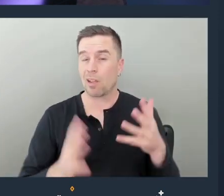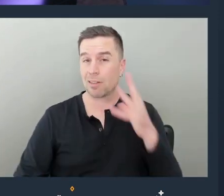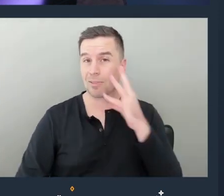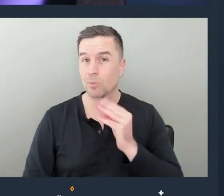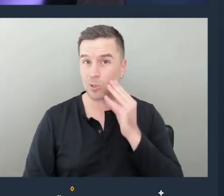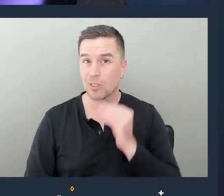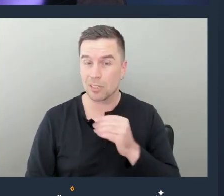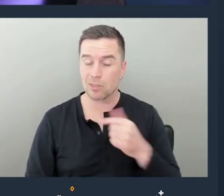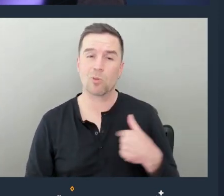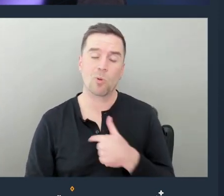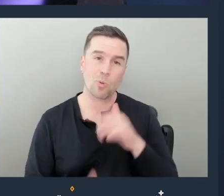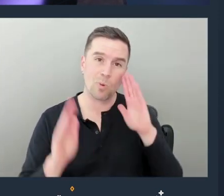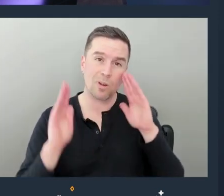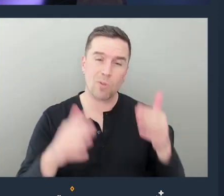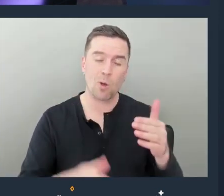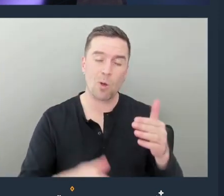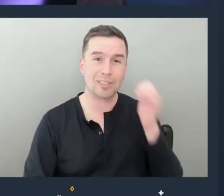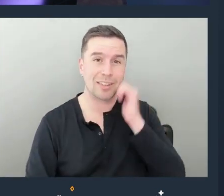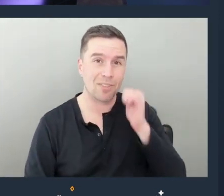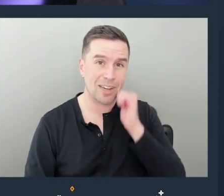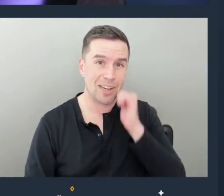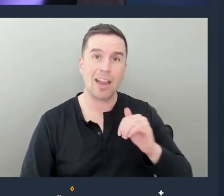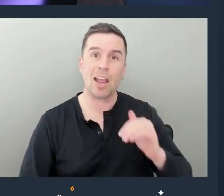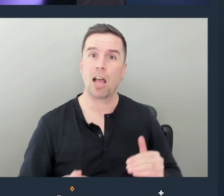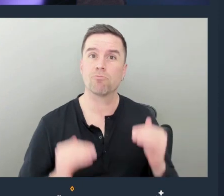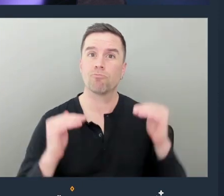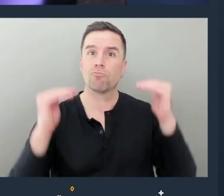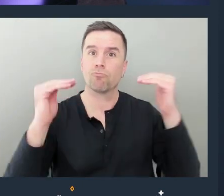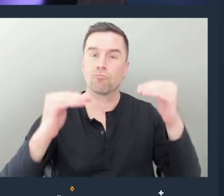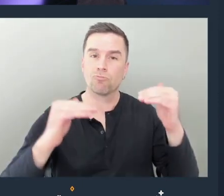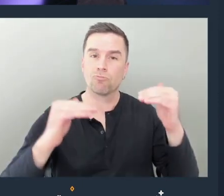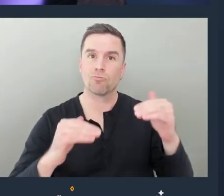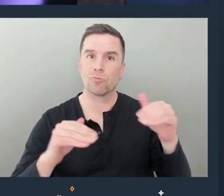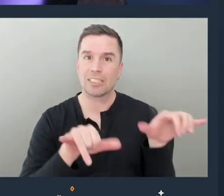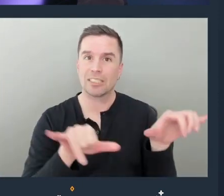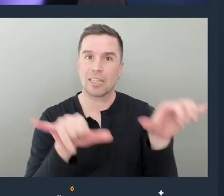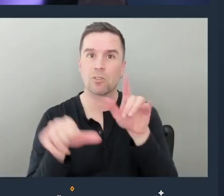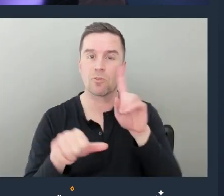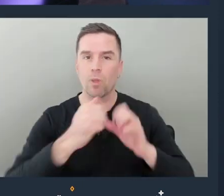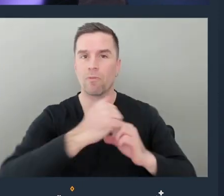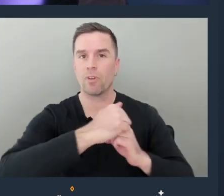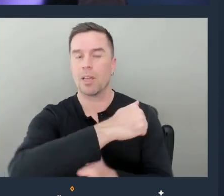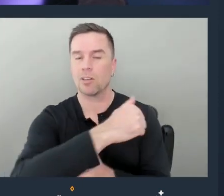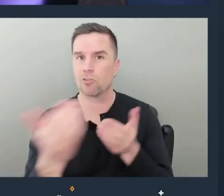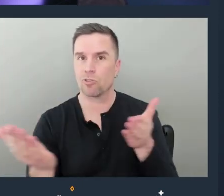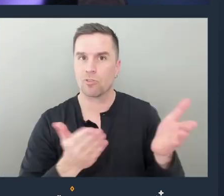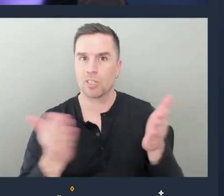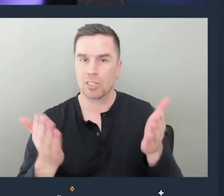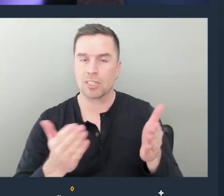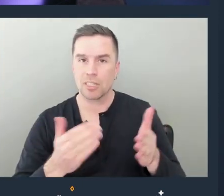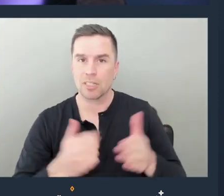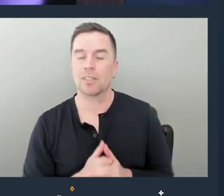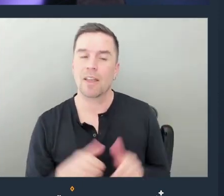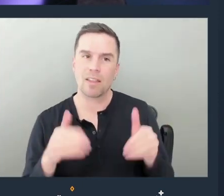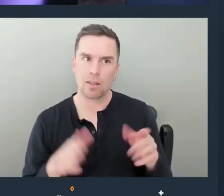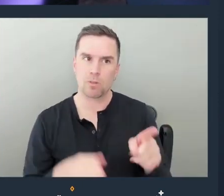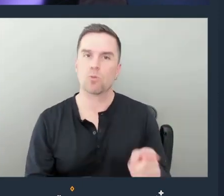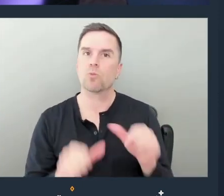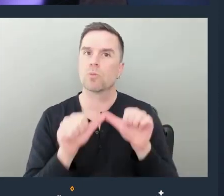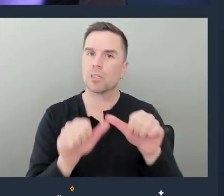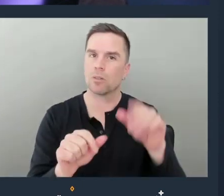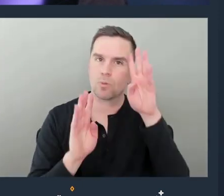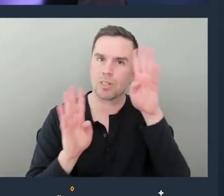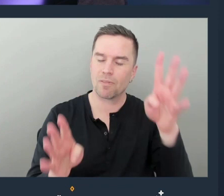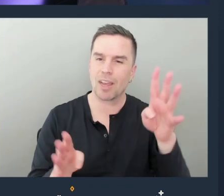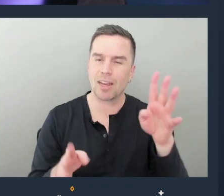bar on fundamentals, and this is freeing up your time to focus on innovation instead of having to figure out how to durably store and retain your data. At